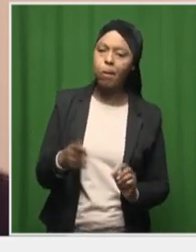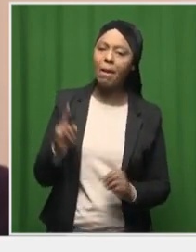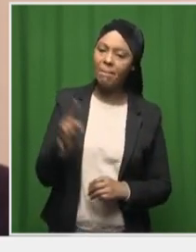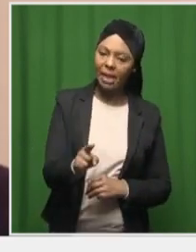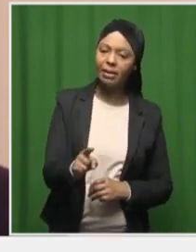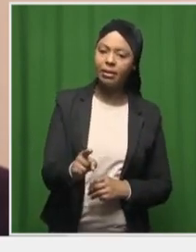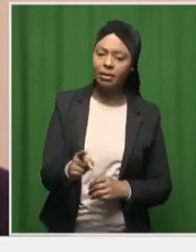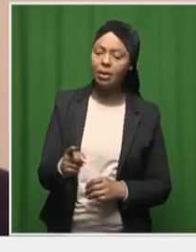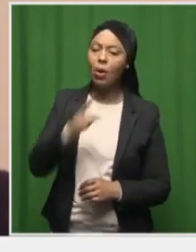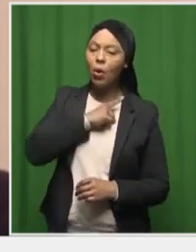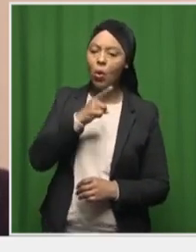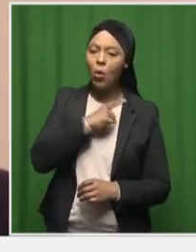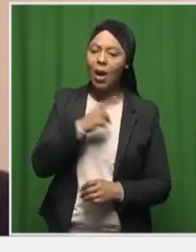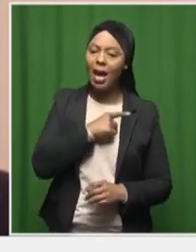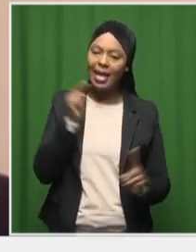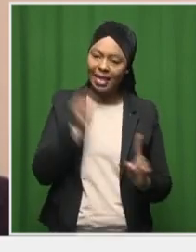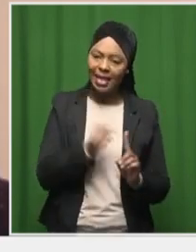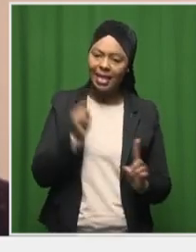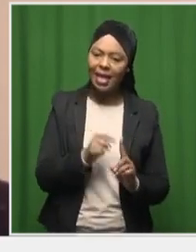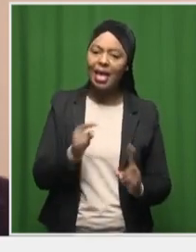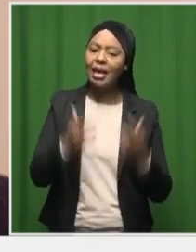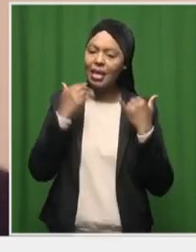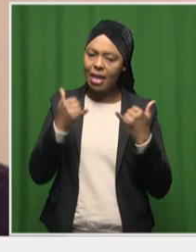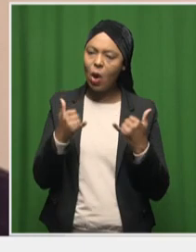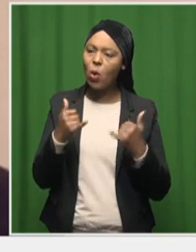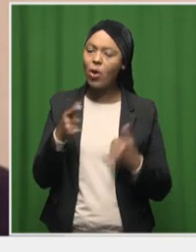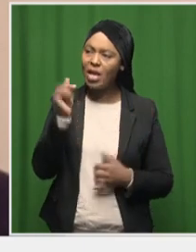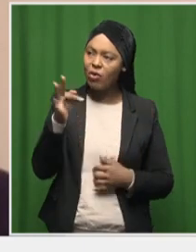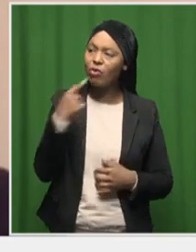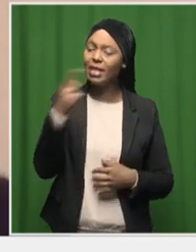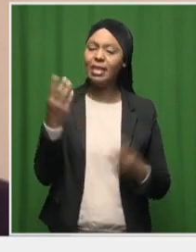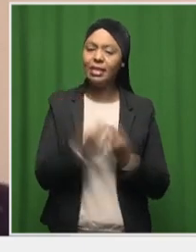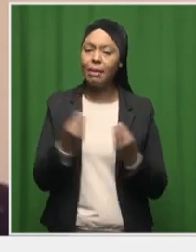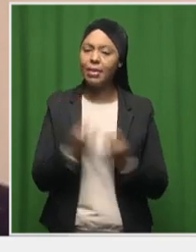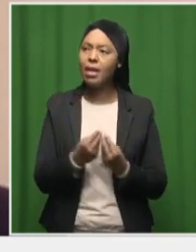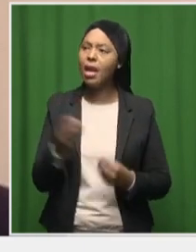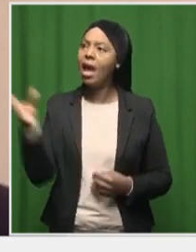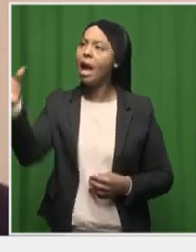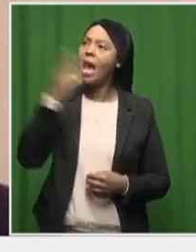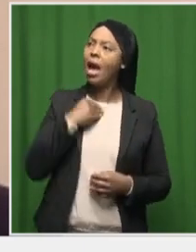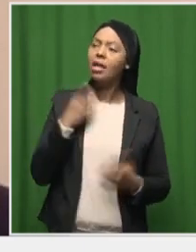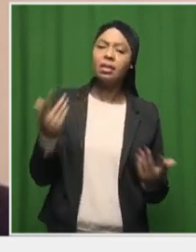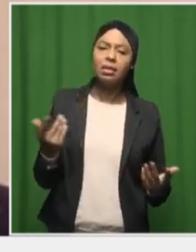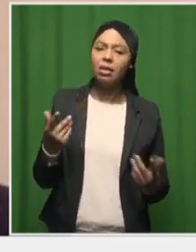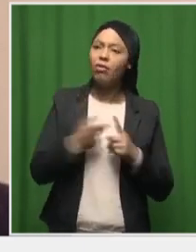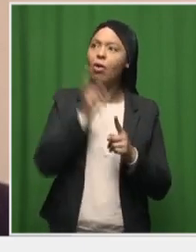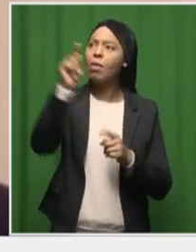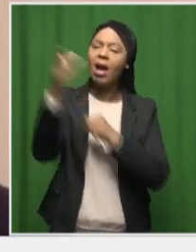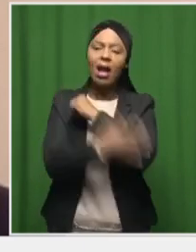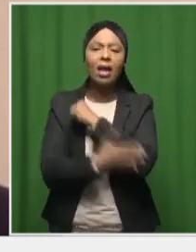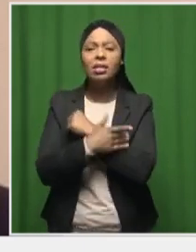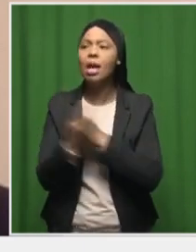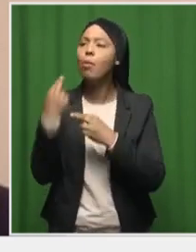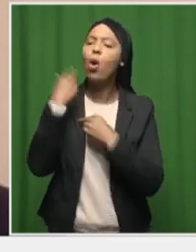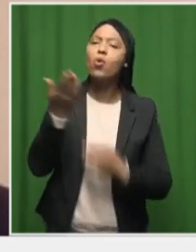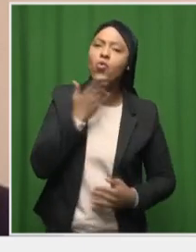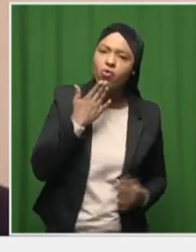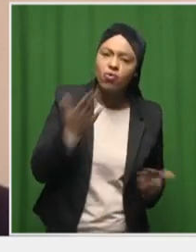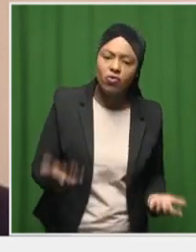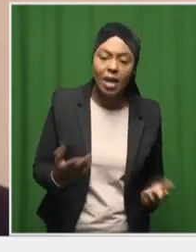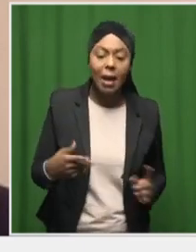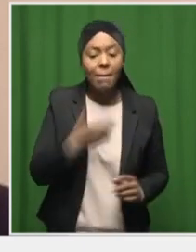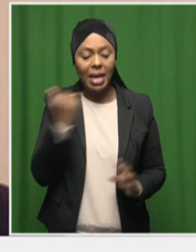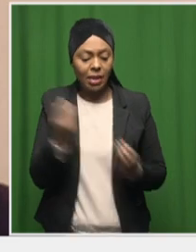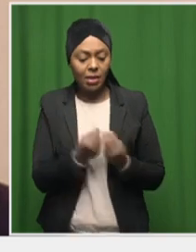Why investors are selling off? Because they say, who is in charge? Yeah. And the best that the President can